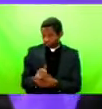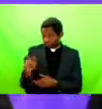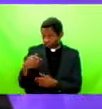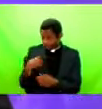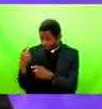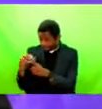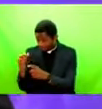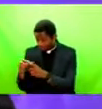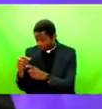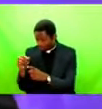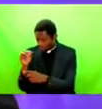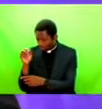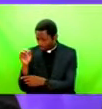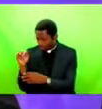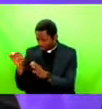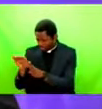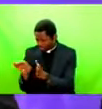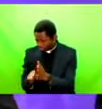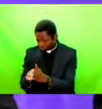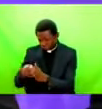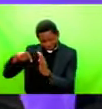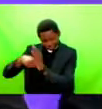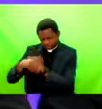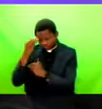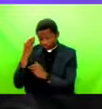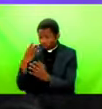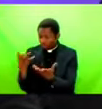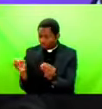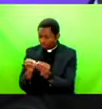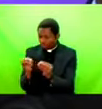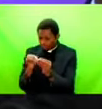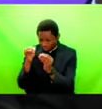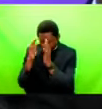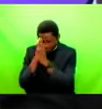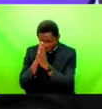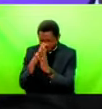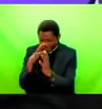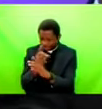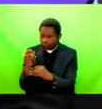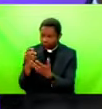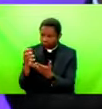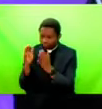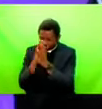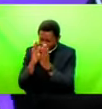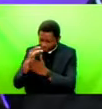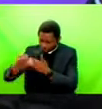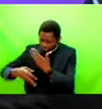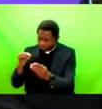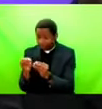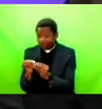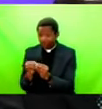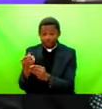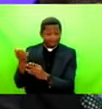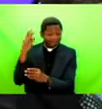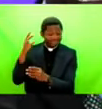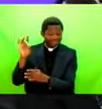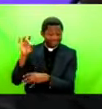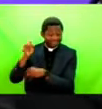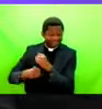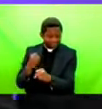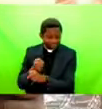and prayer who travails in intercession. For the past 8 years, he has birthed